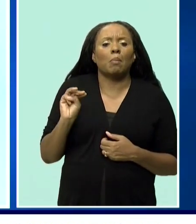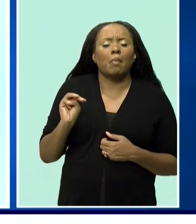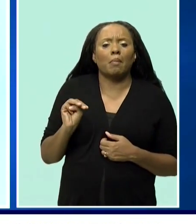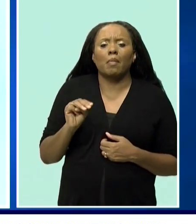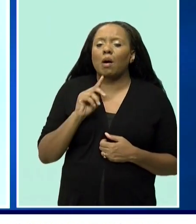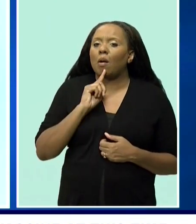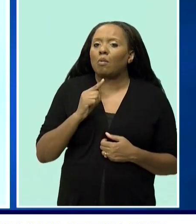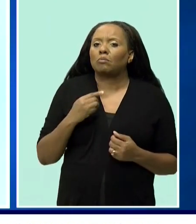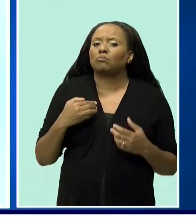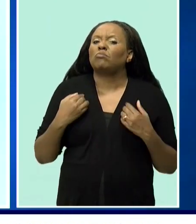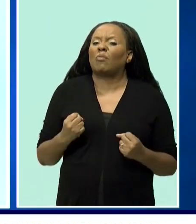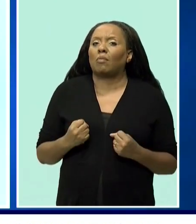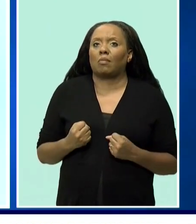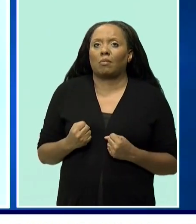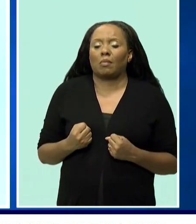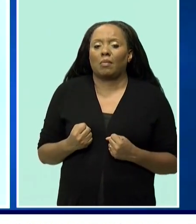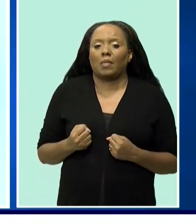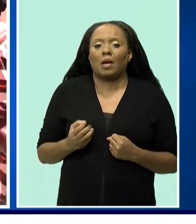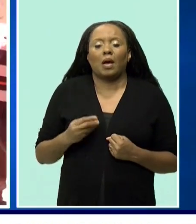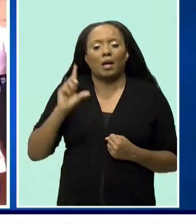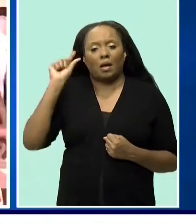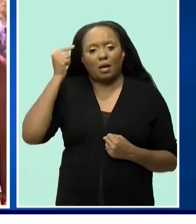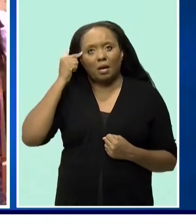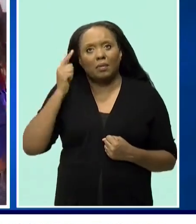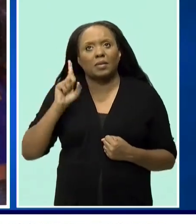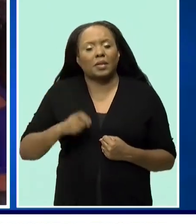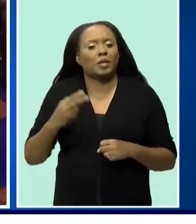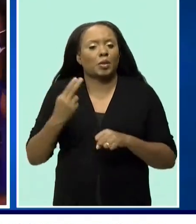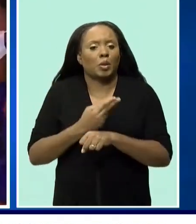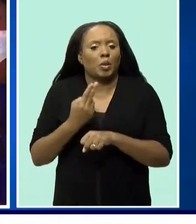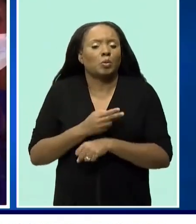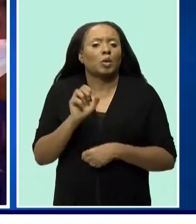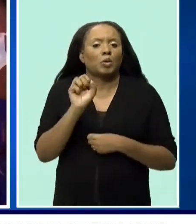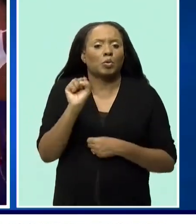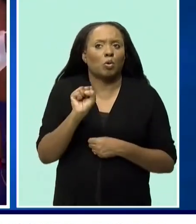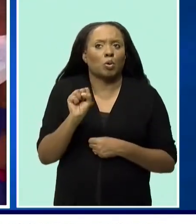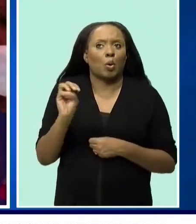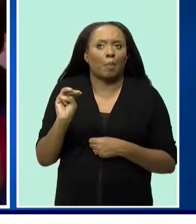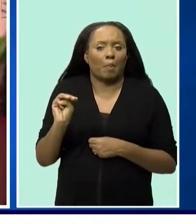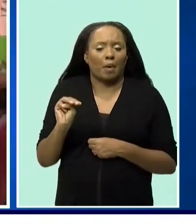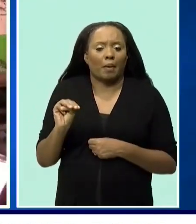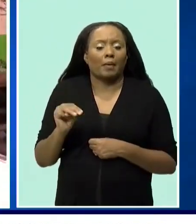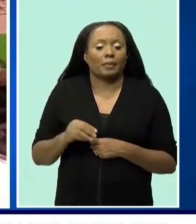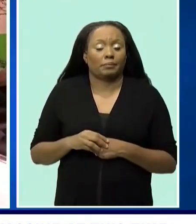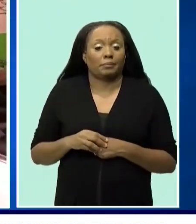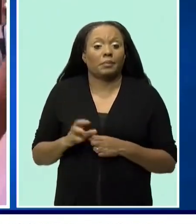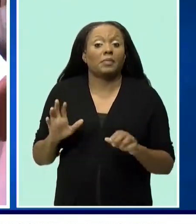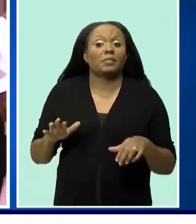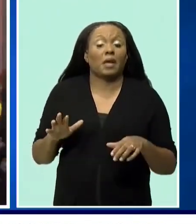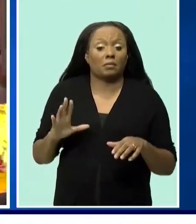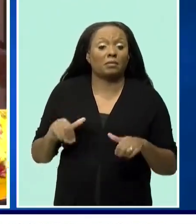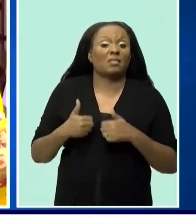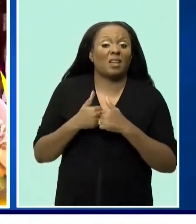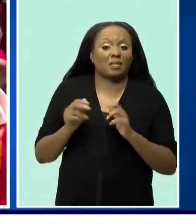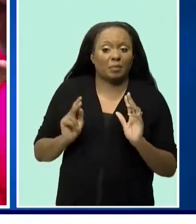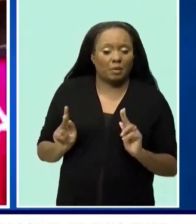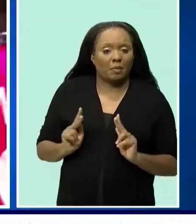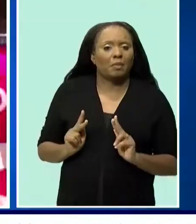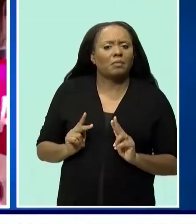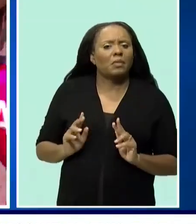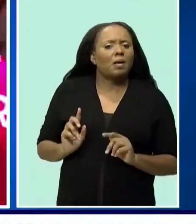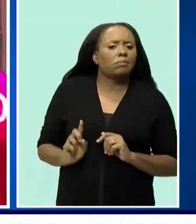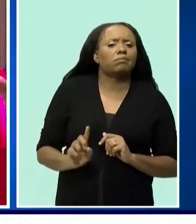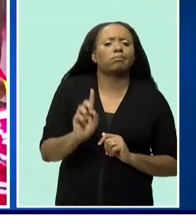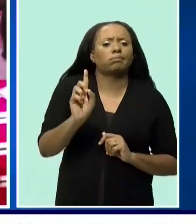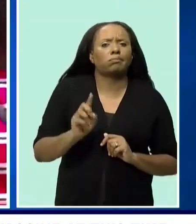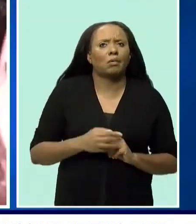and government and other officials have been encouraged to harness that power and challenge those alternative outlets which may seek to promote